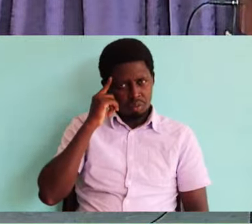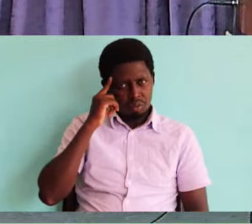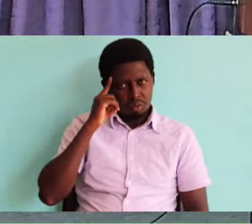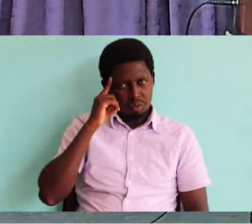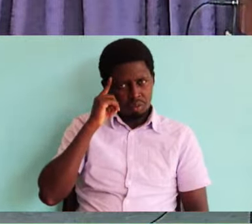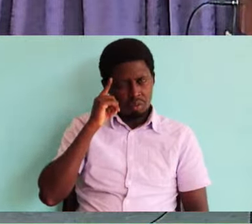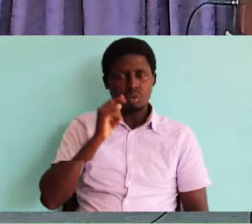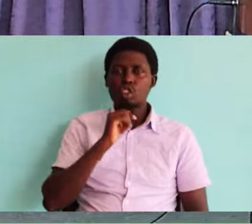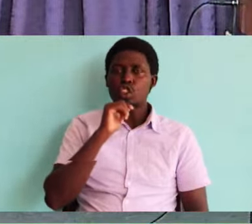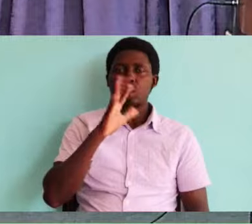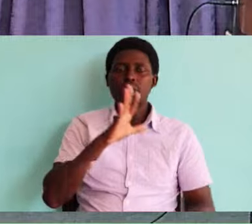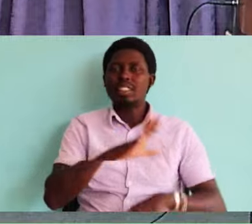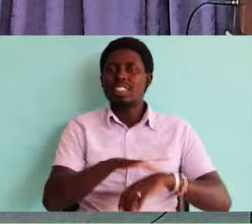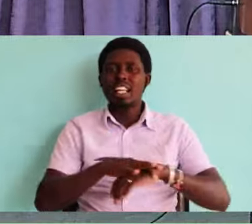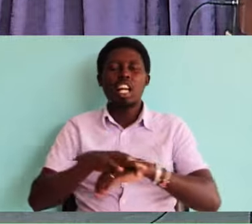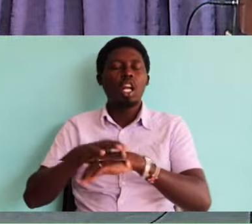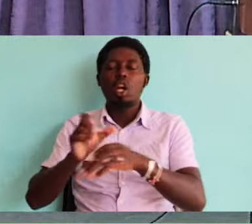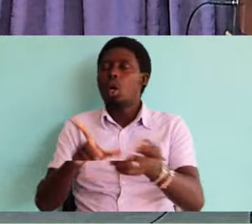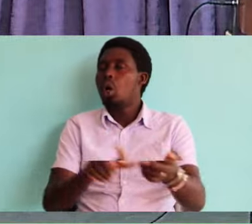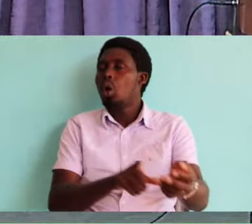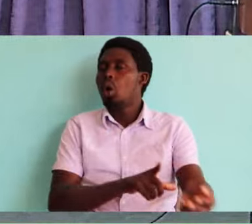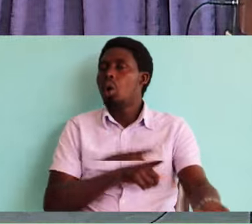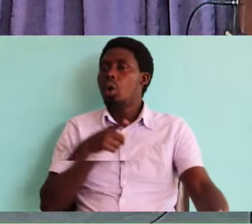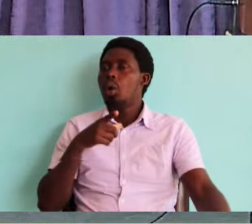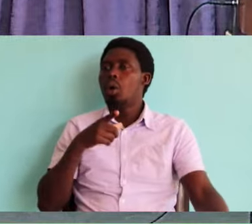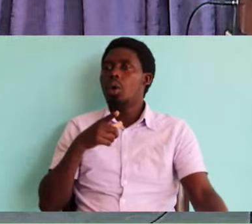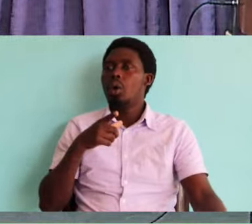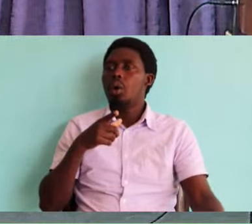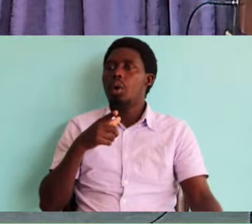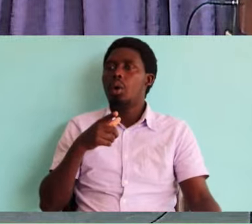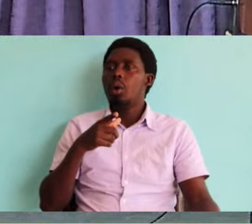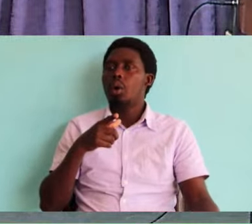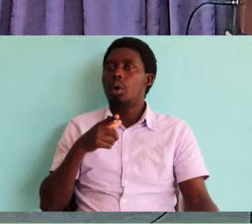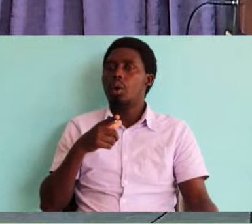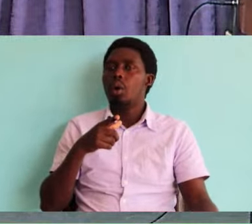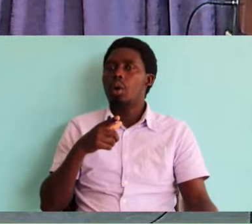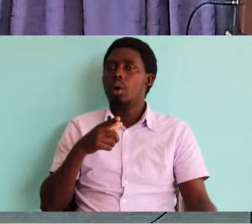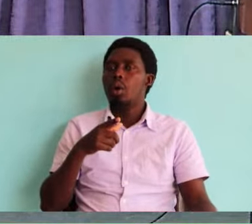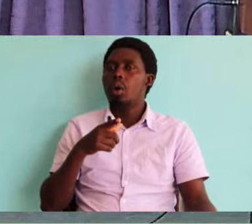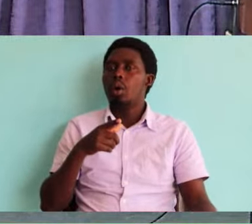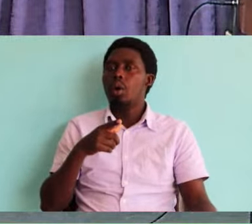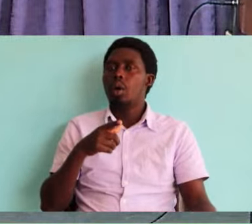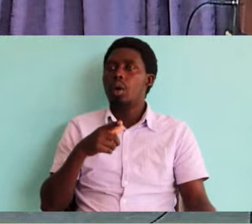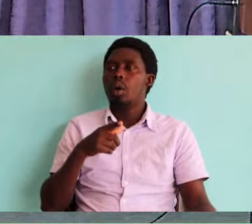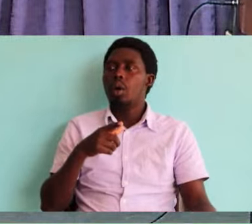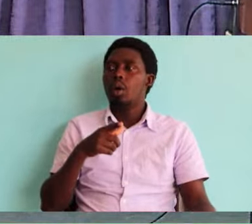I'll not take long. I don't have somebody to raise their hand